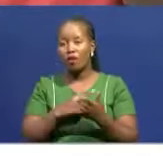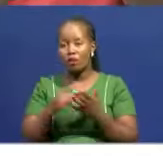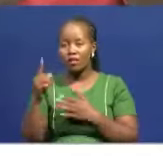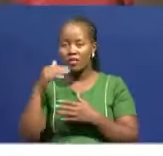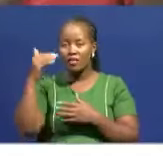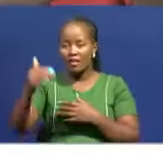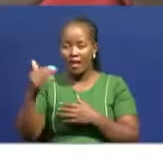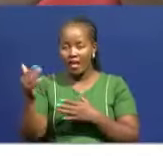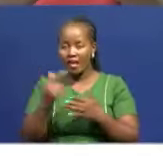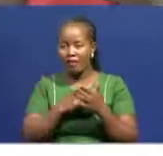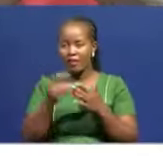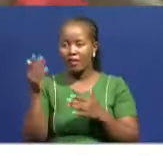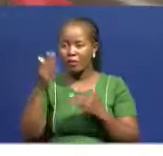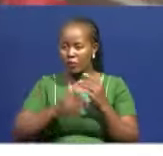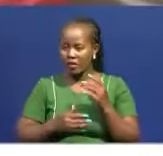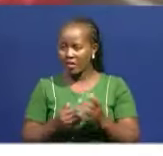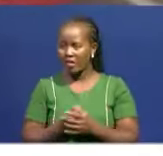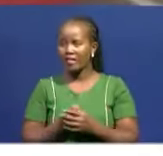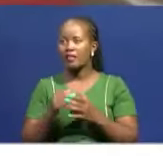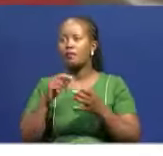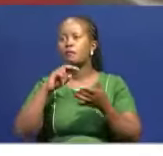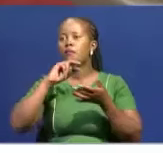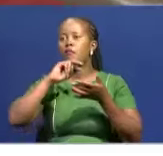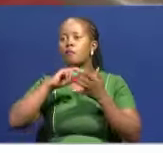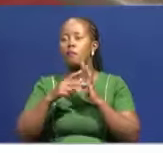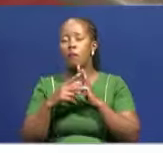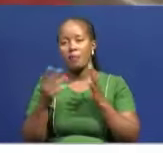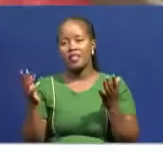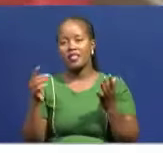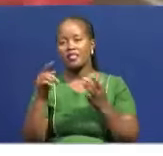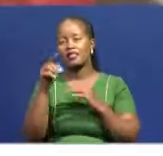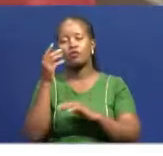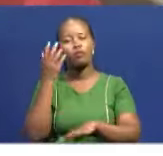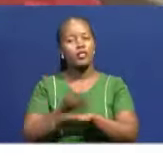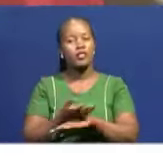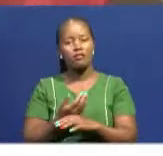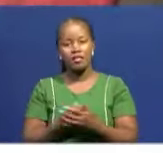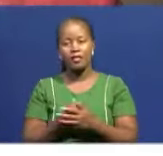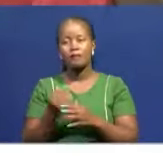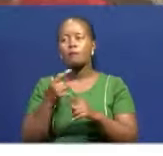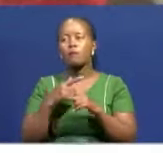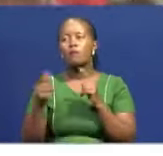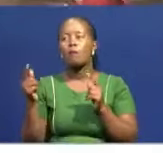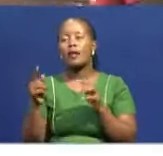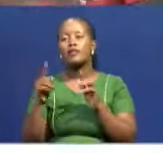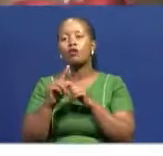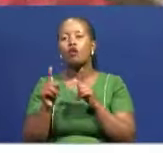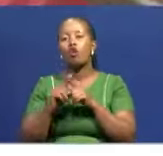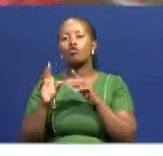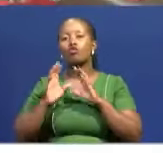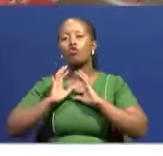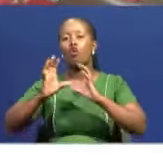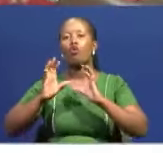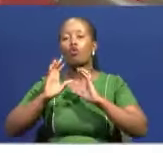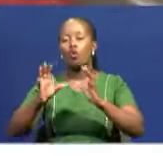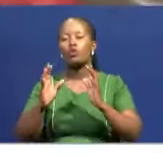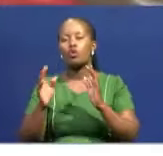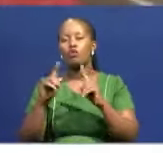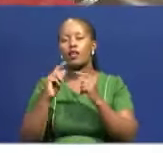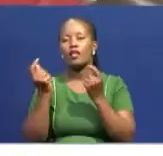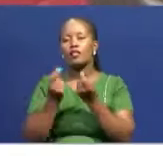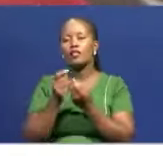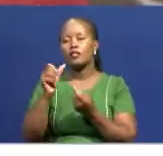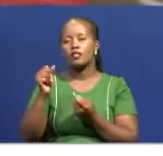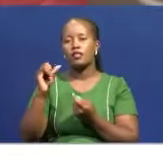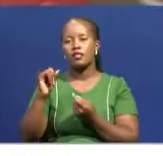bang, bang, bang, bang, and then we're done. So that will be difficult. But I know the SNC coaches from the Simbas are working closely with the franchise coaches to